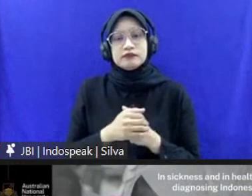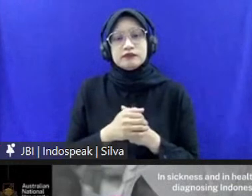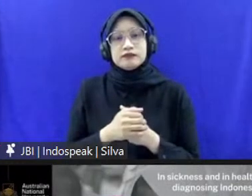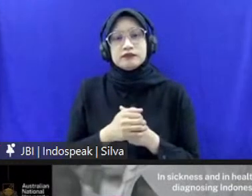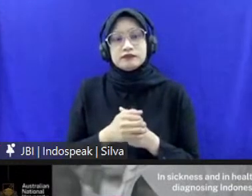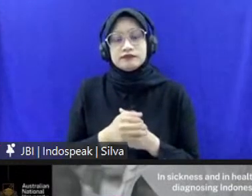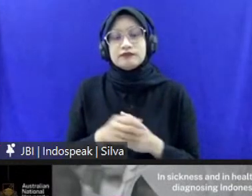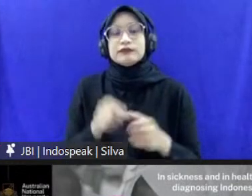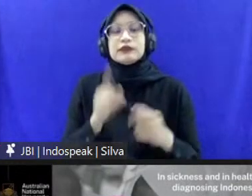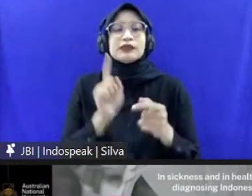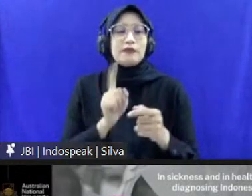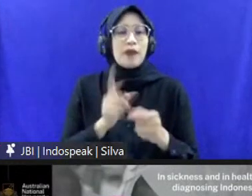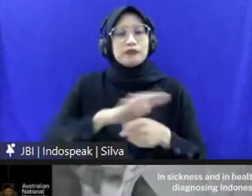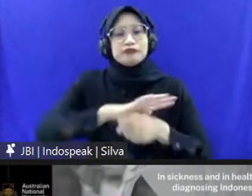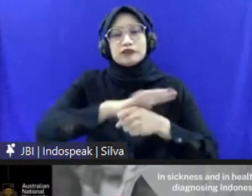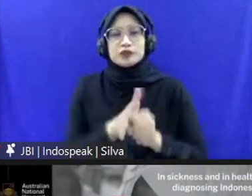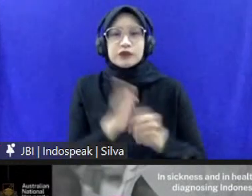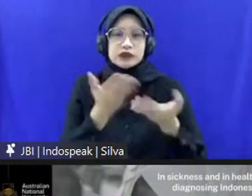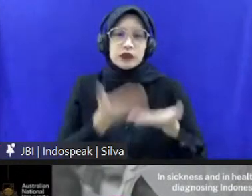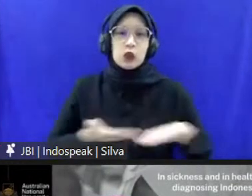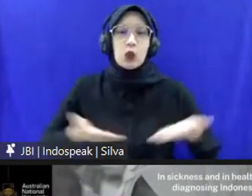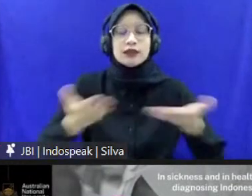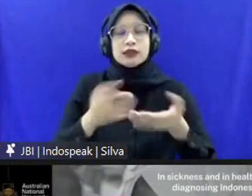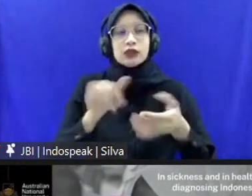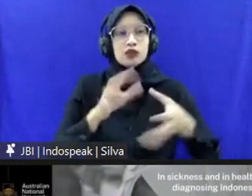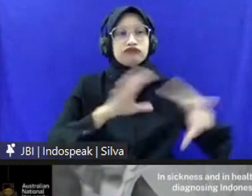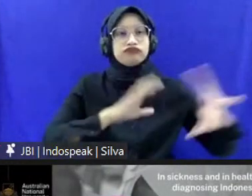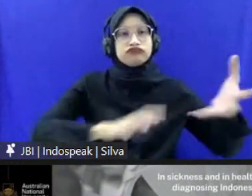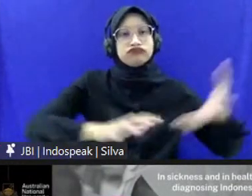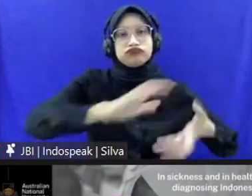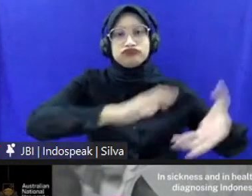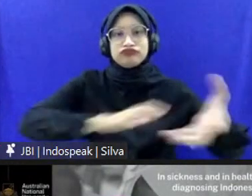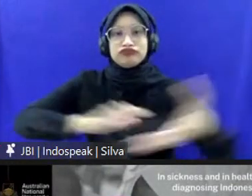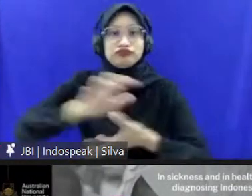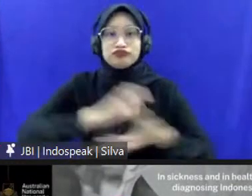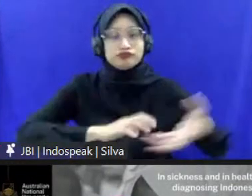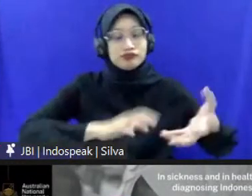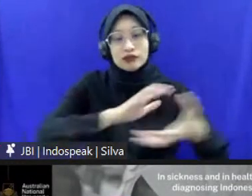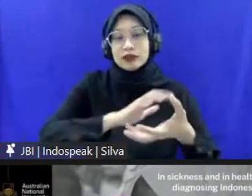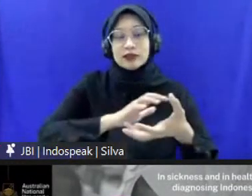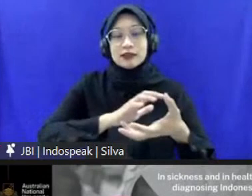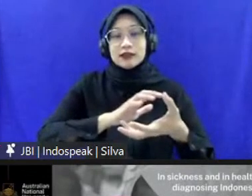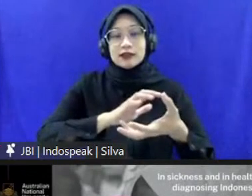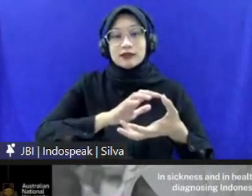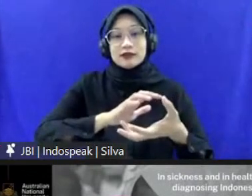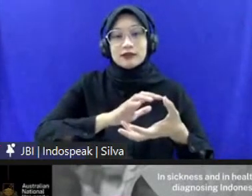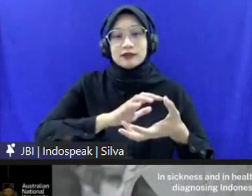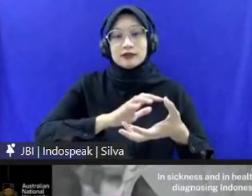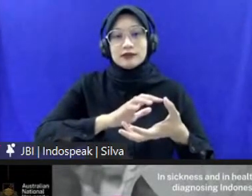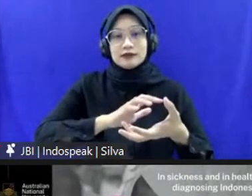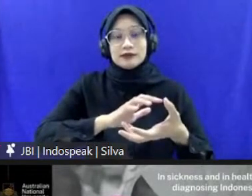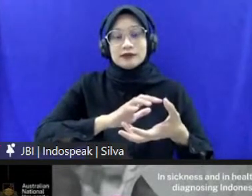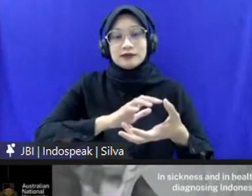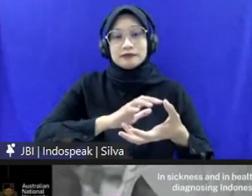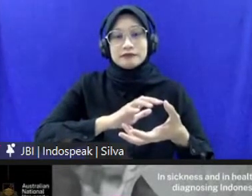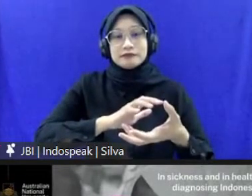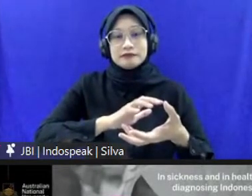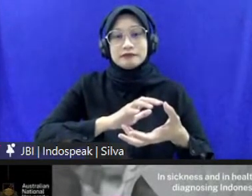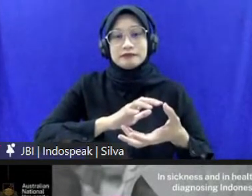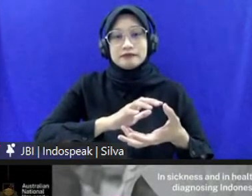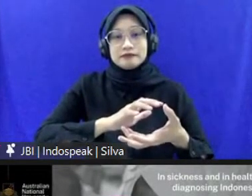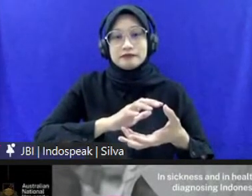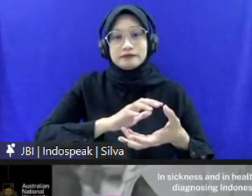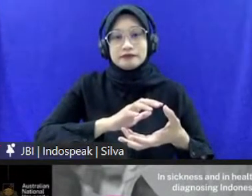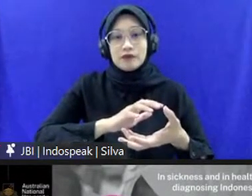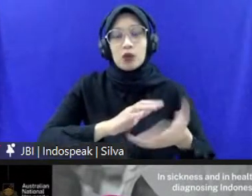may say so, and the chaos is spread across